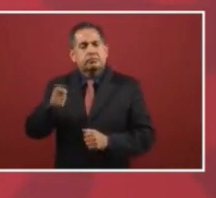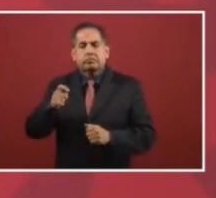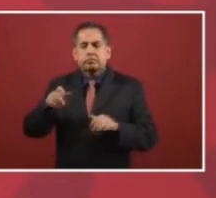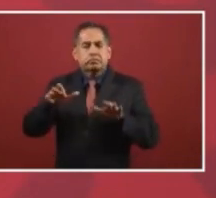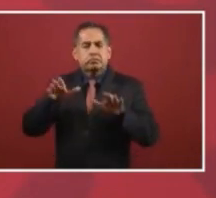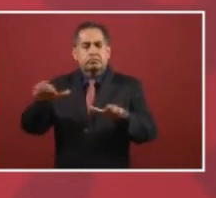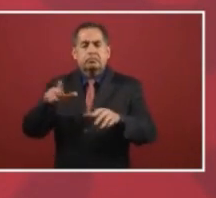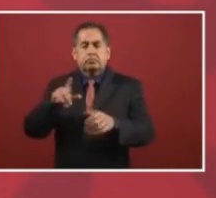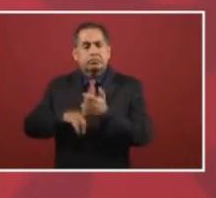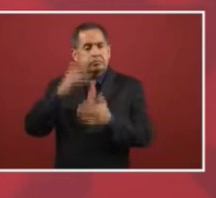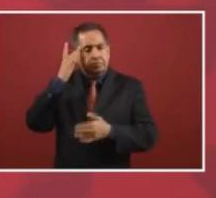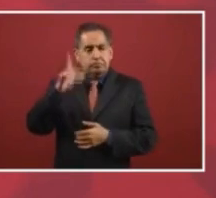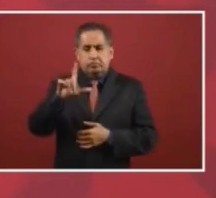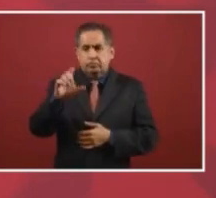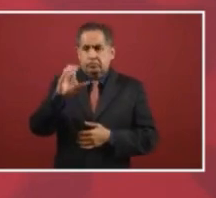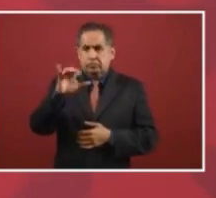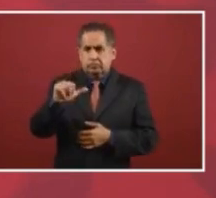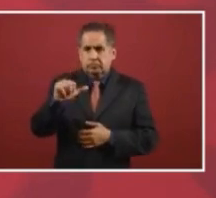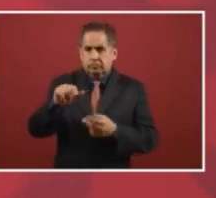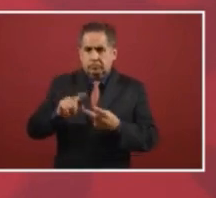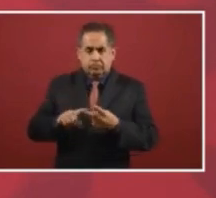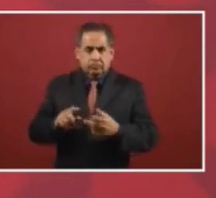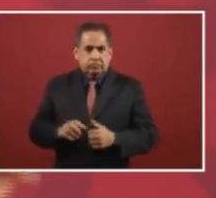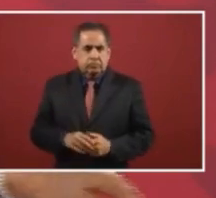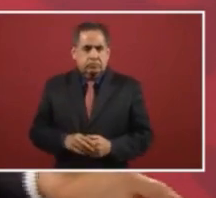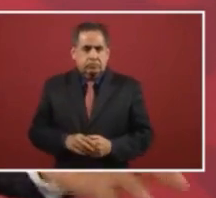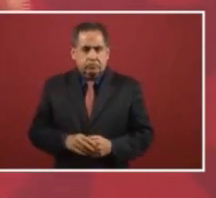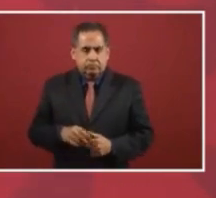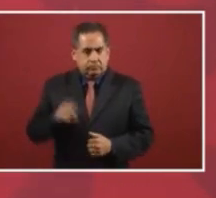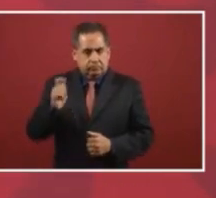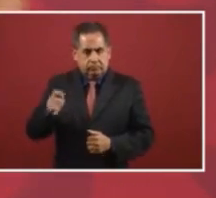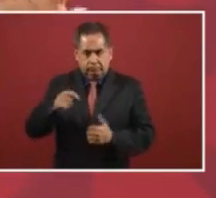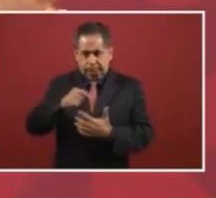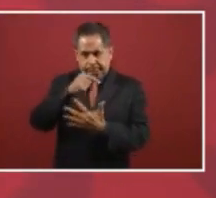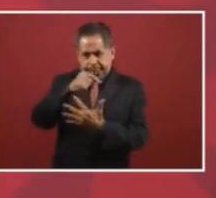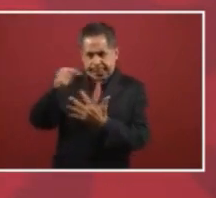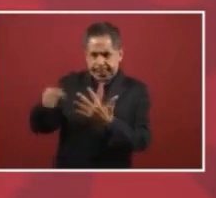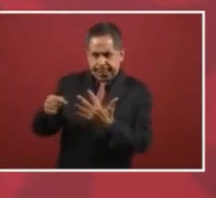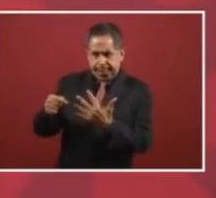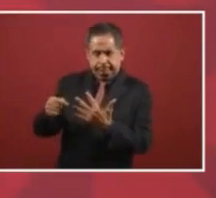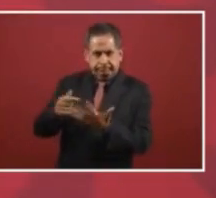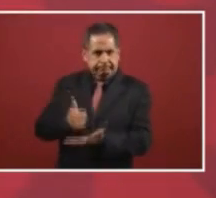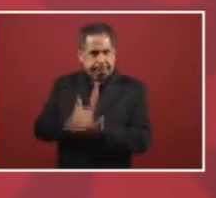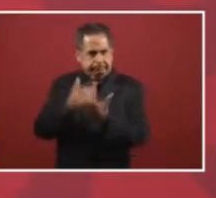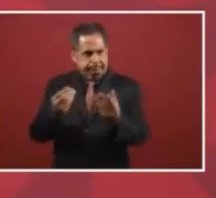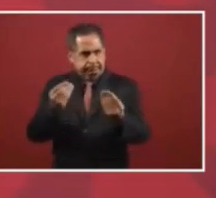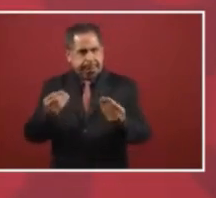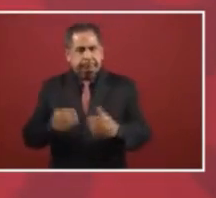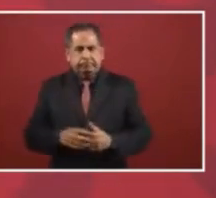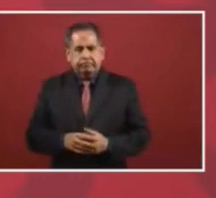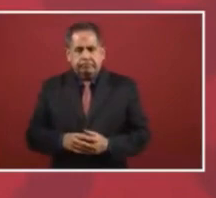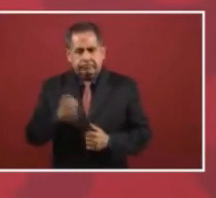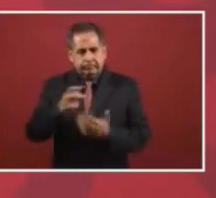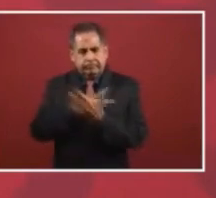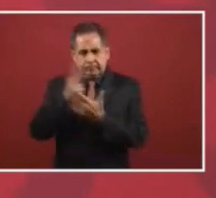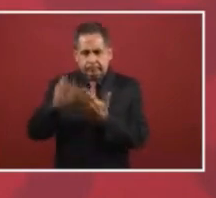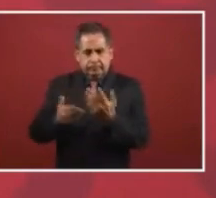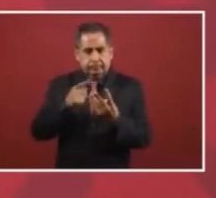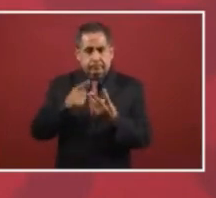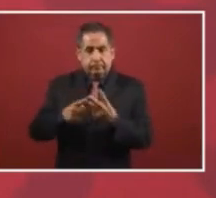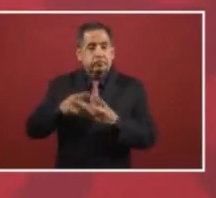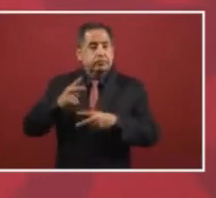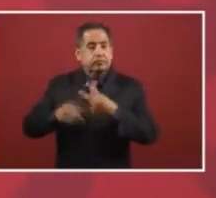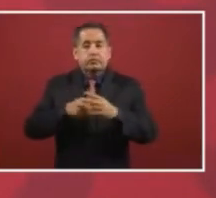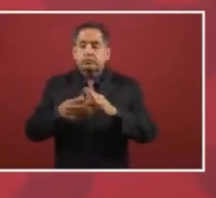the airport of Santa Lucia. All these things help us very much. All